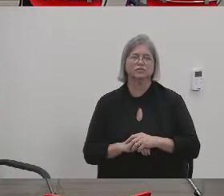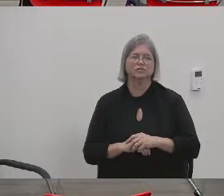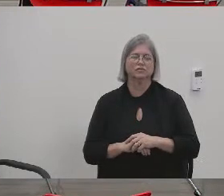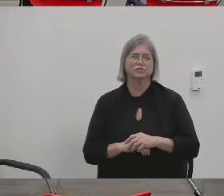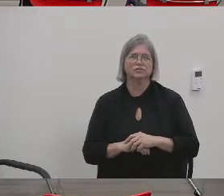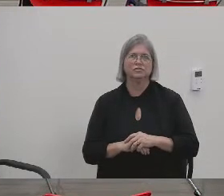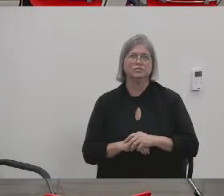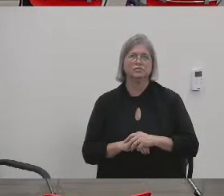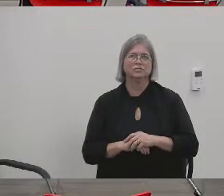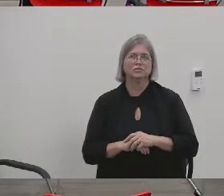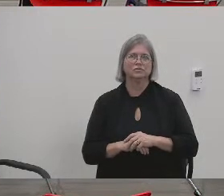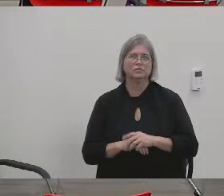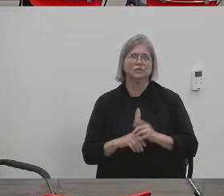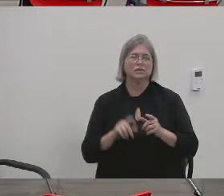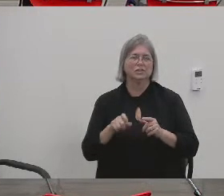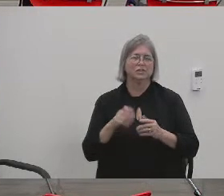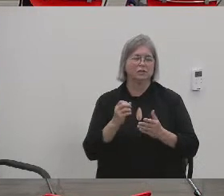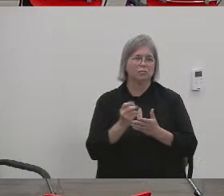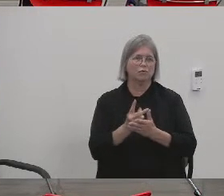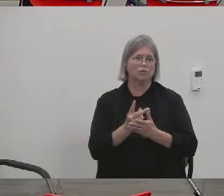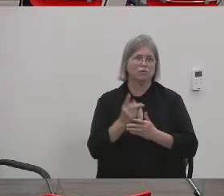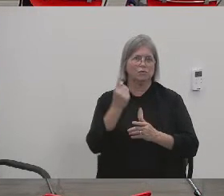We need a motion for approval.